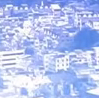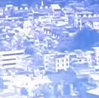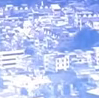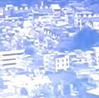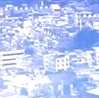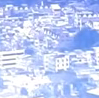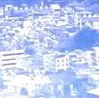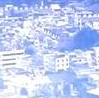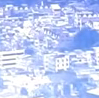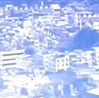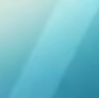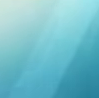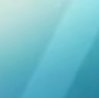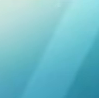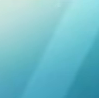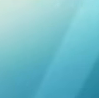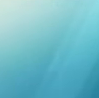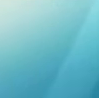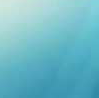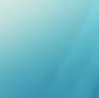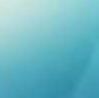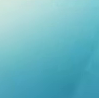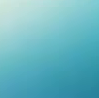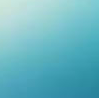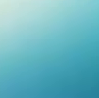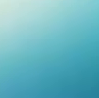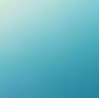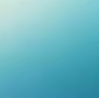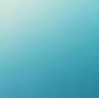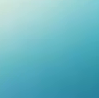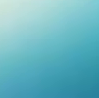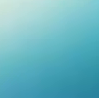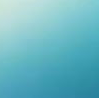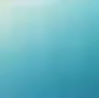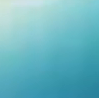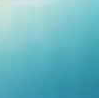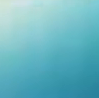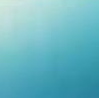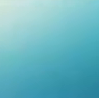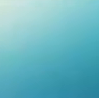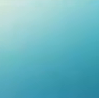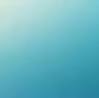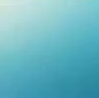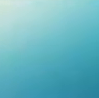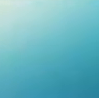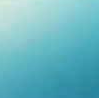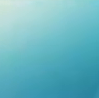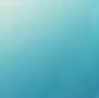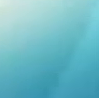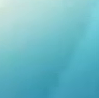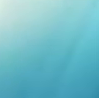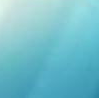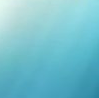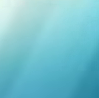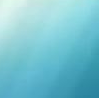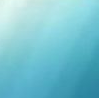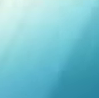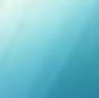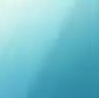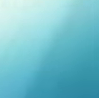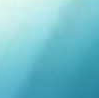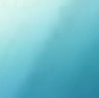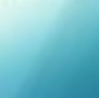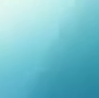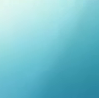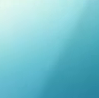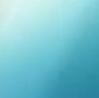Situation Administration, or CCSA, visited Sirirat Hospital to give moral support to the doctors, to